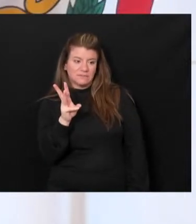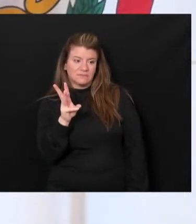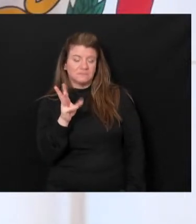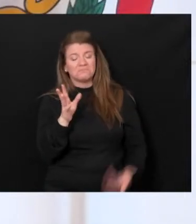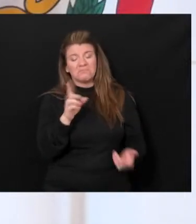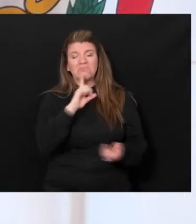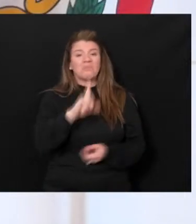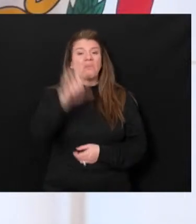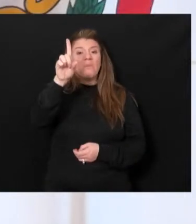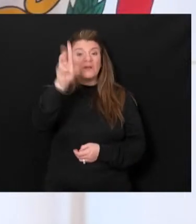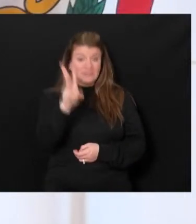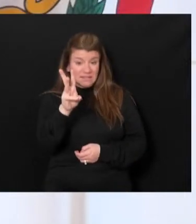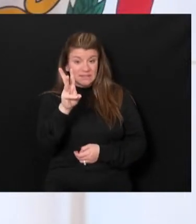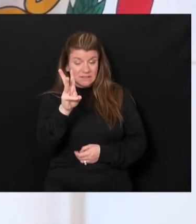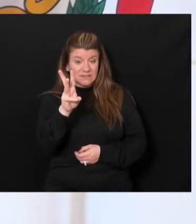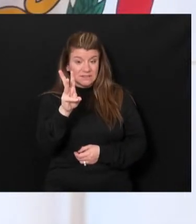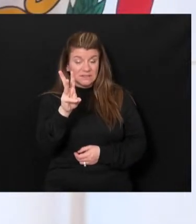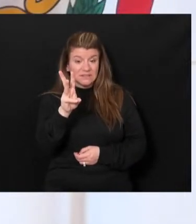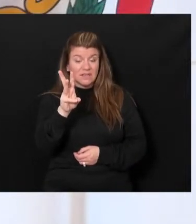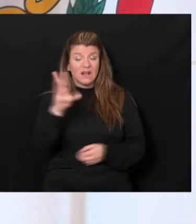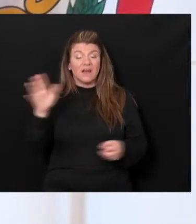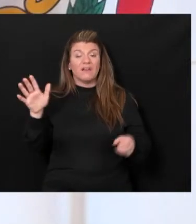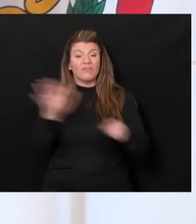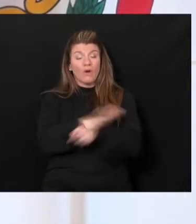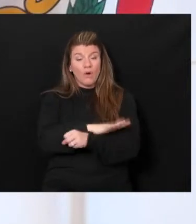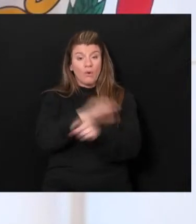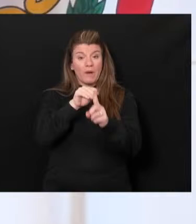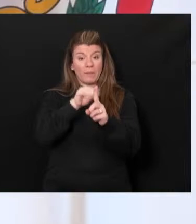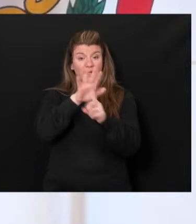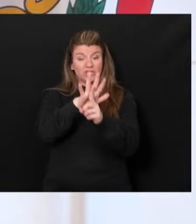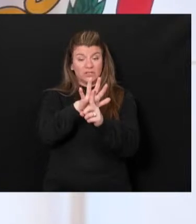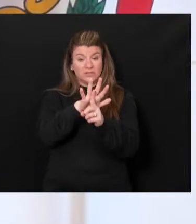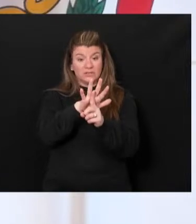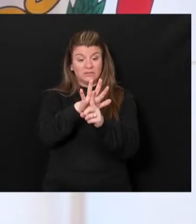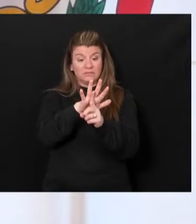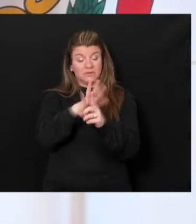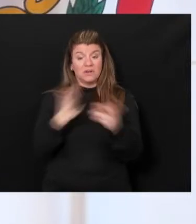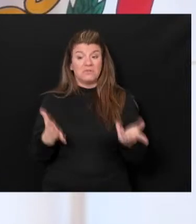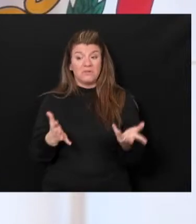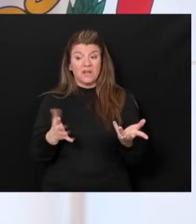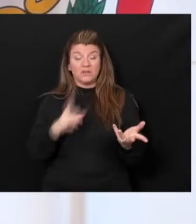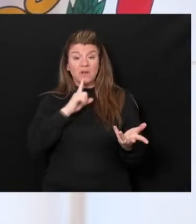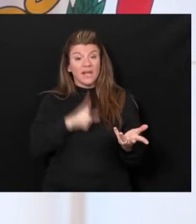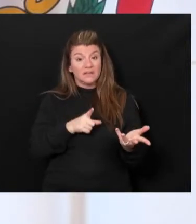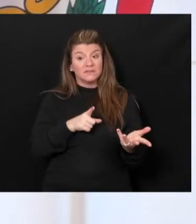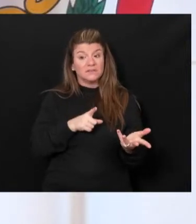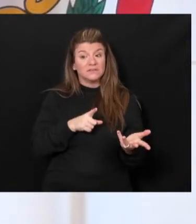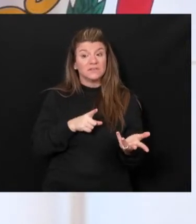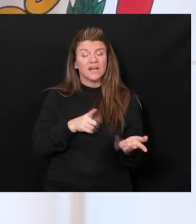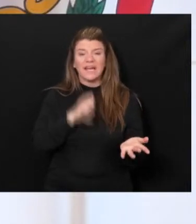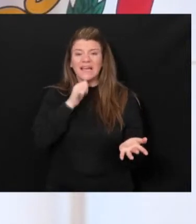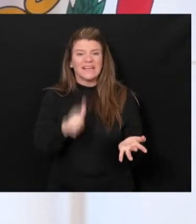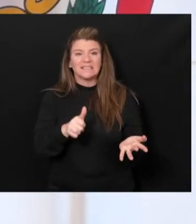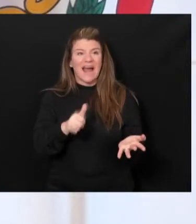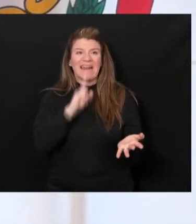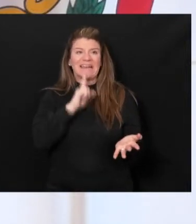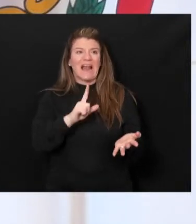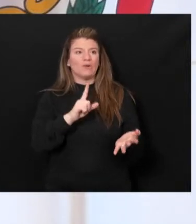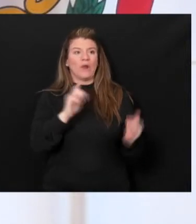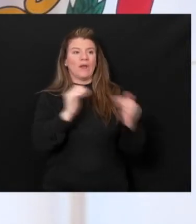it's 1/6 of the entire population. In fact, it's not quite,